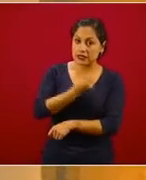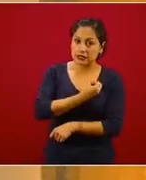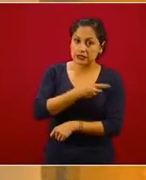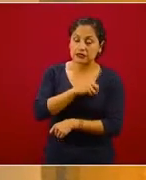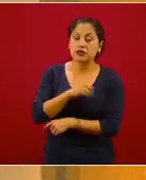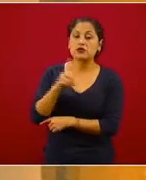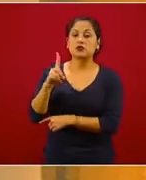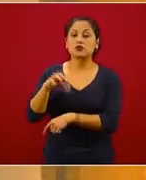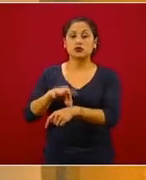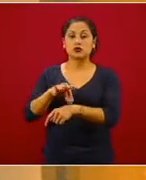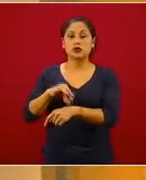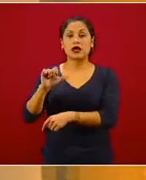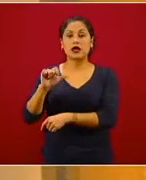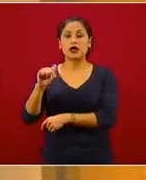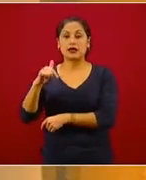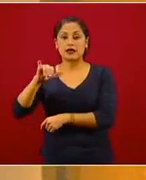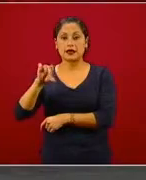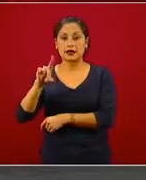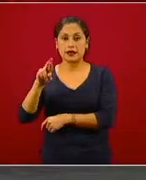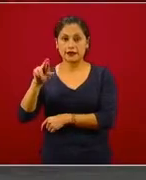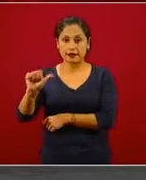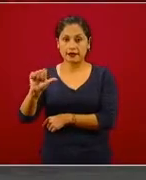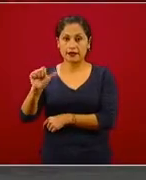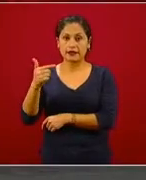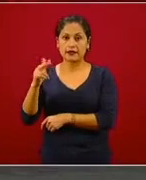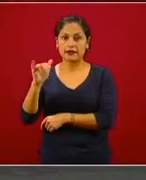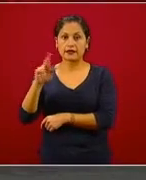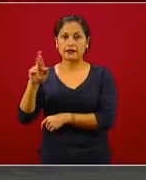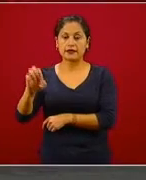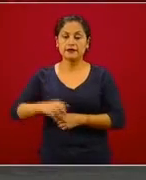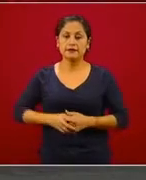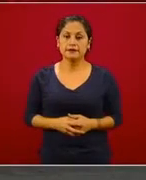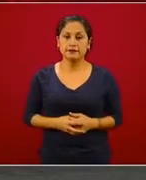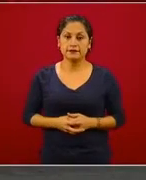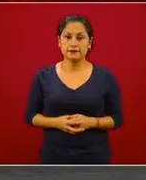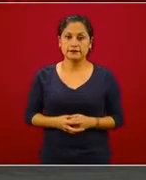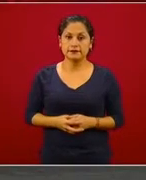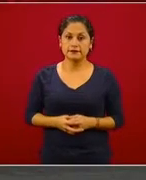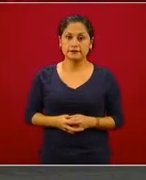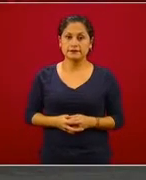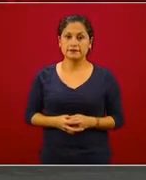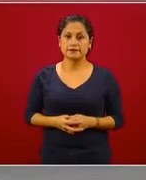and the Secretary of Health, Dr. Alejandra Aguirre.